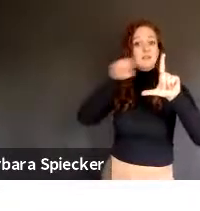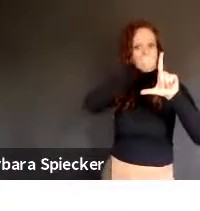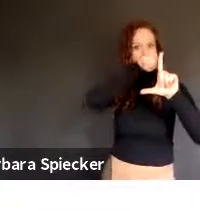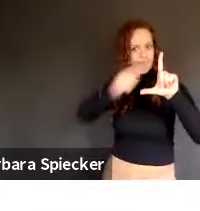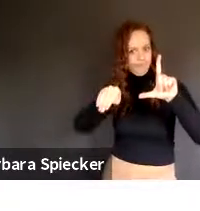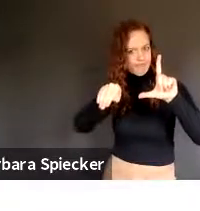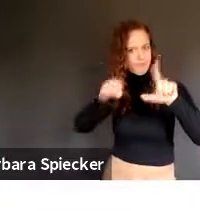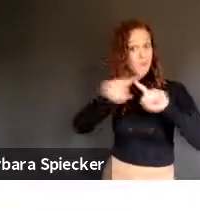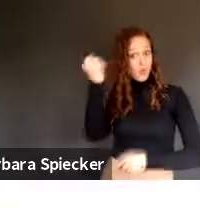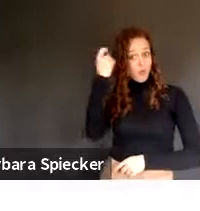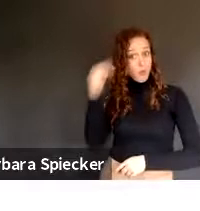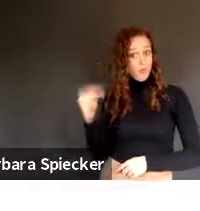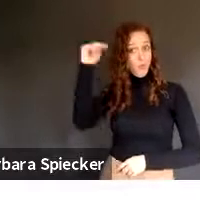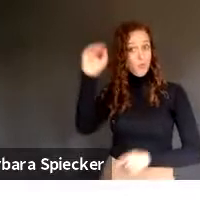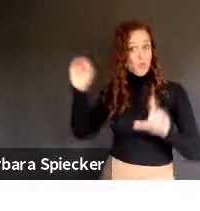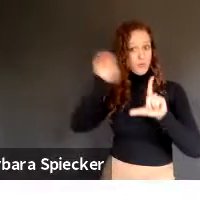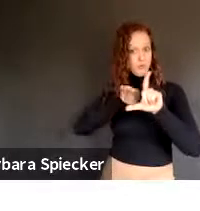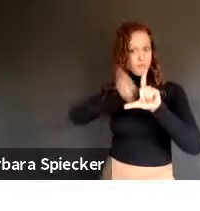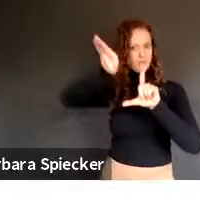Oregon as MEI increased.